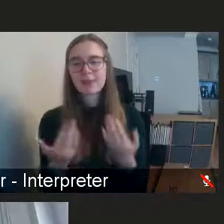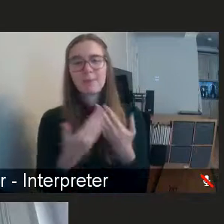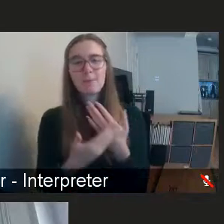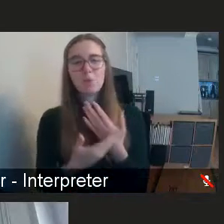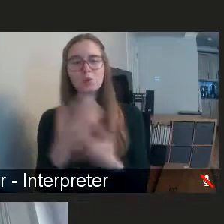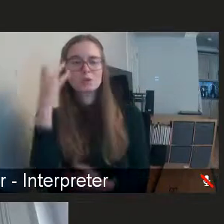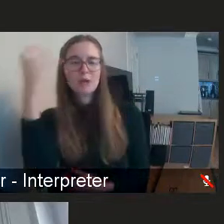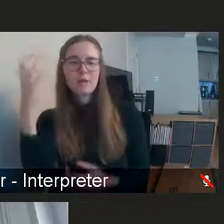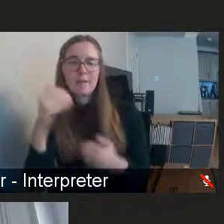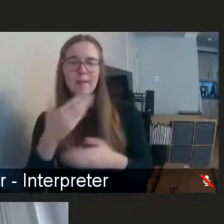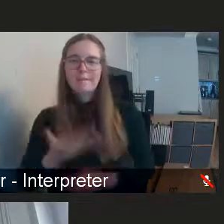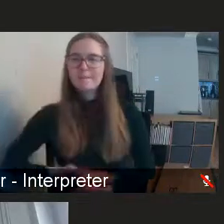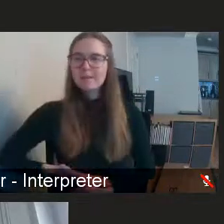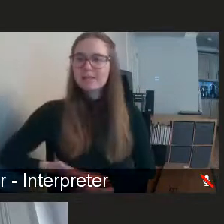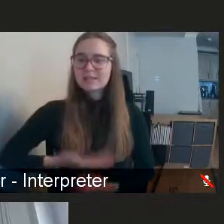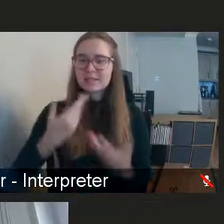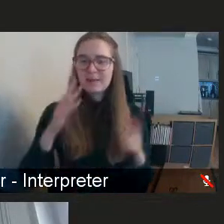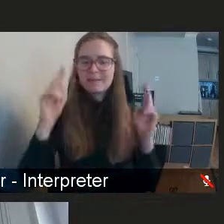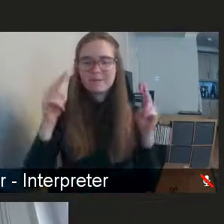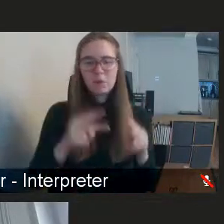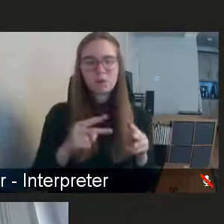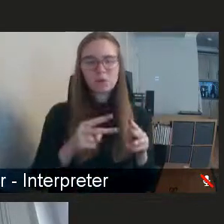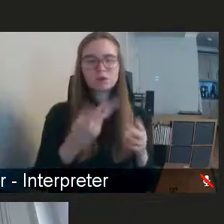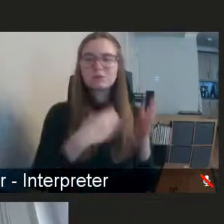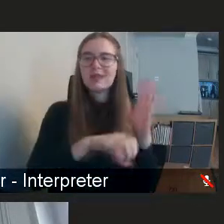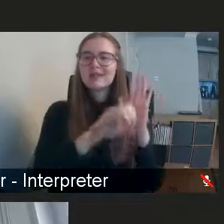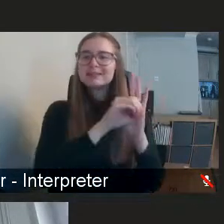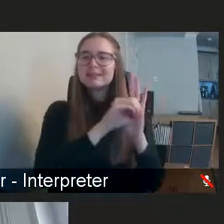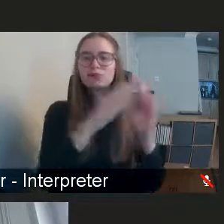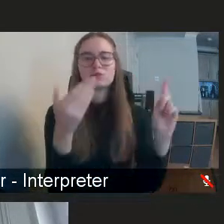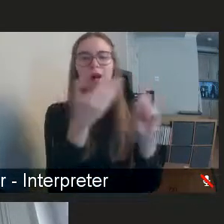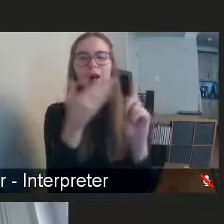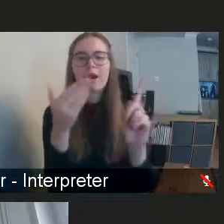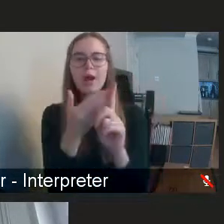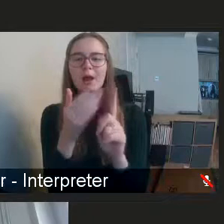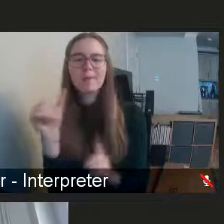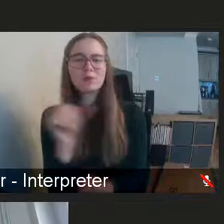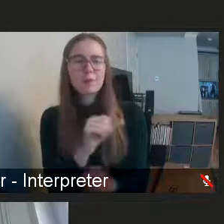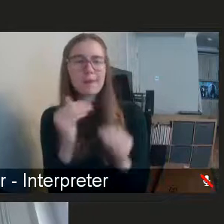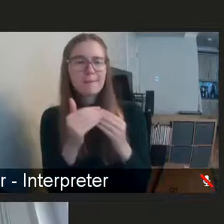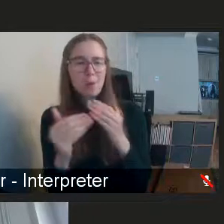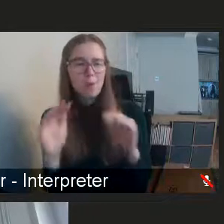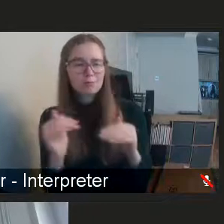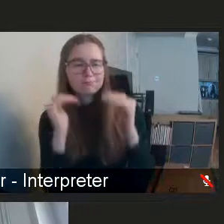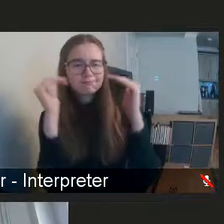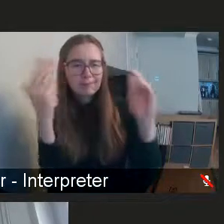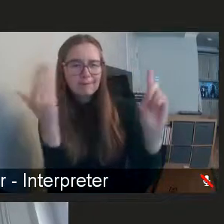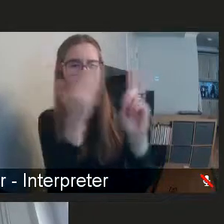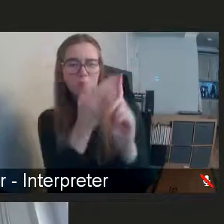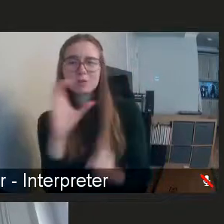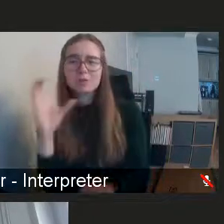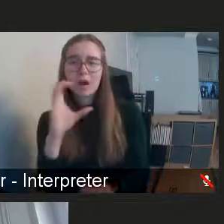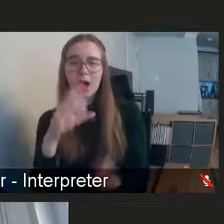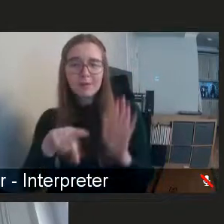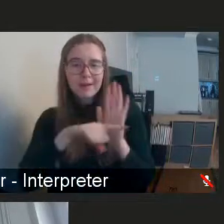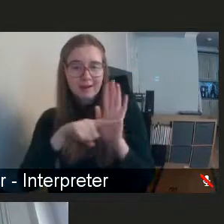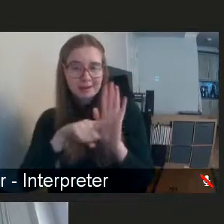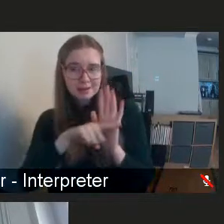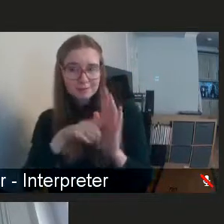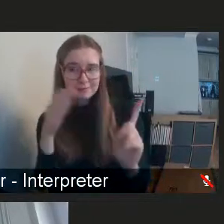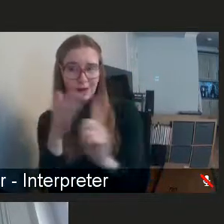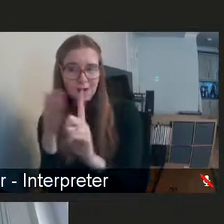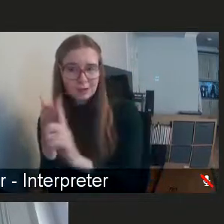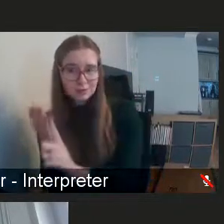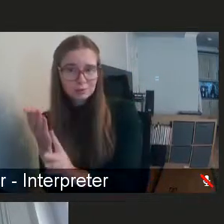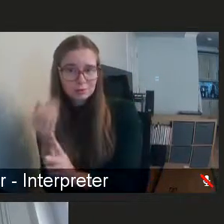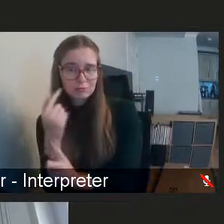are focusing on net zero targets, but should there be a higher focus on carbon negative targets? particularly